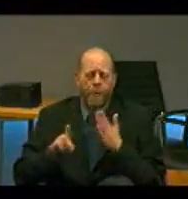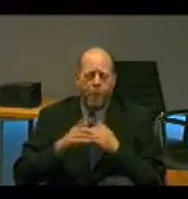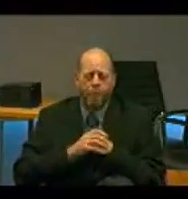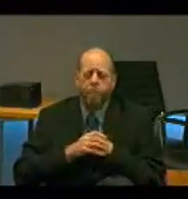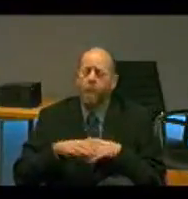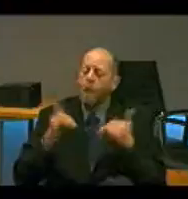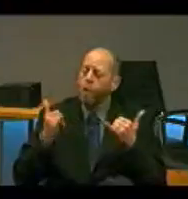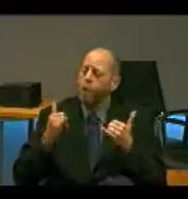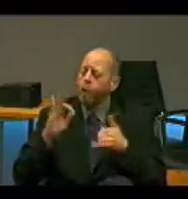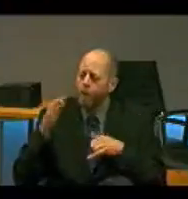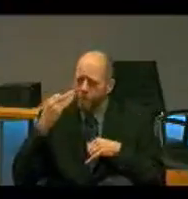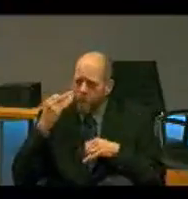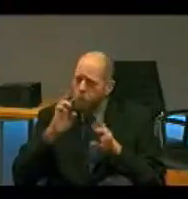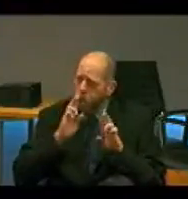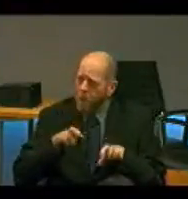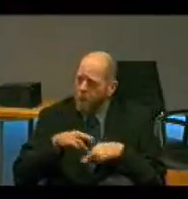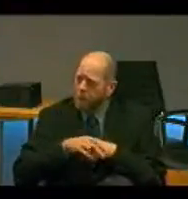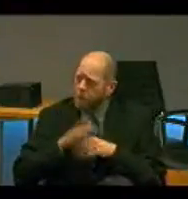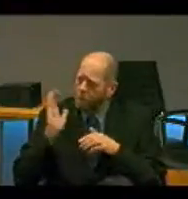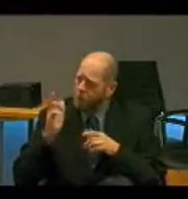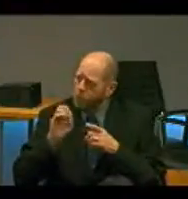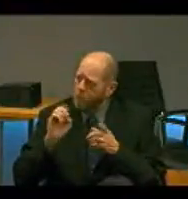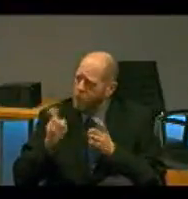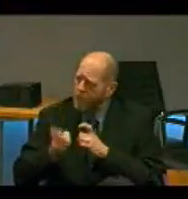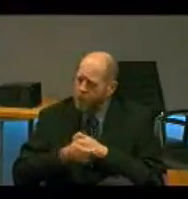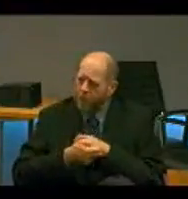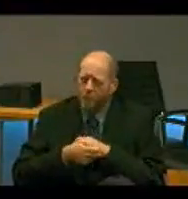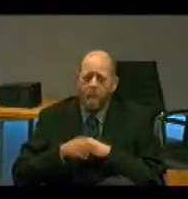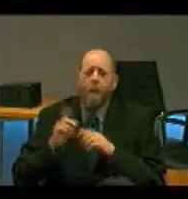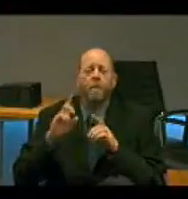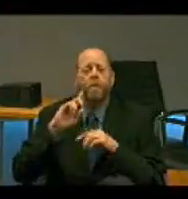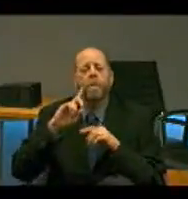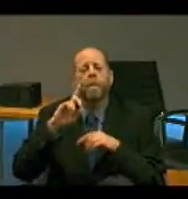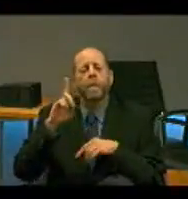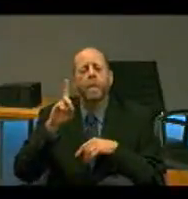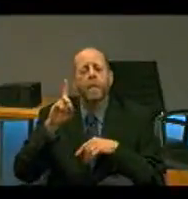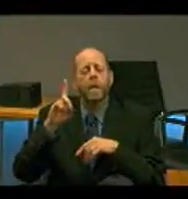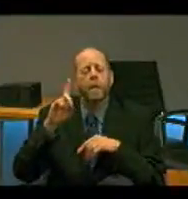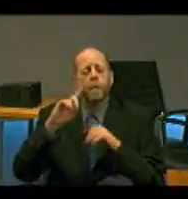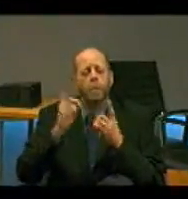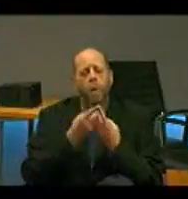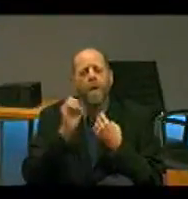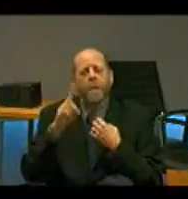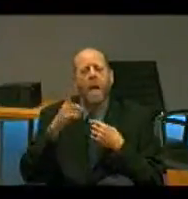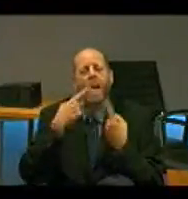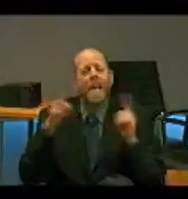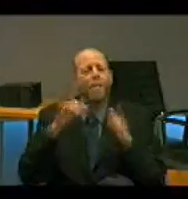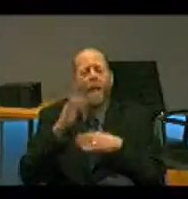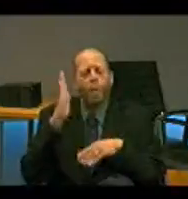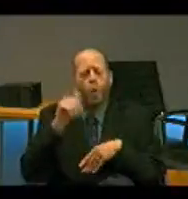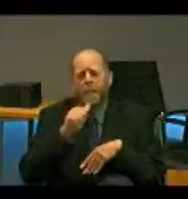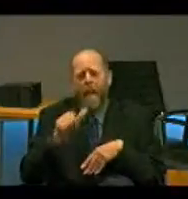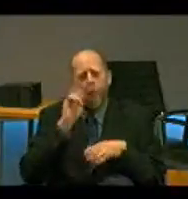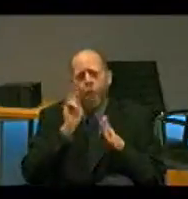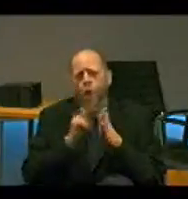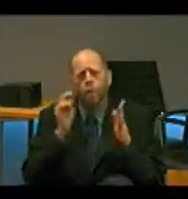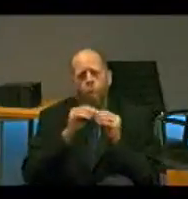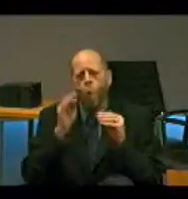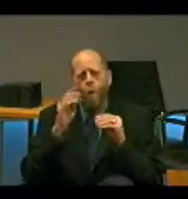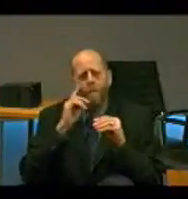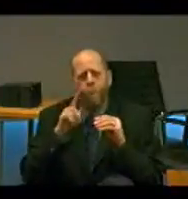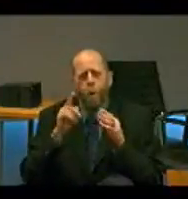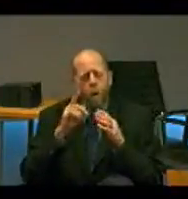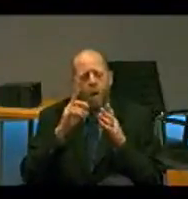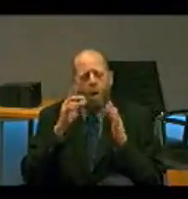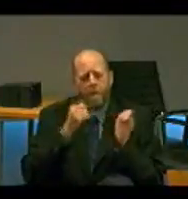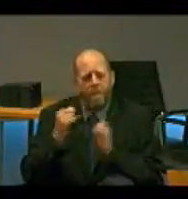The current federal response appears to be changing. The Department of Education has already announced that it will not look beyond the individual